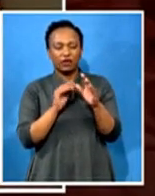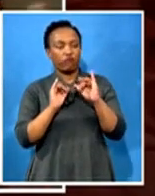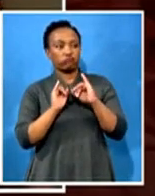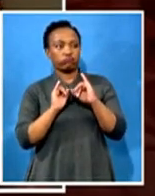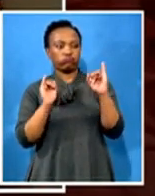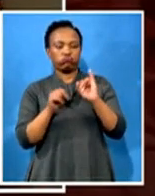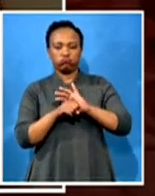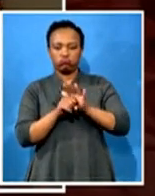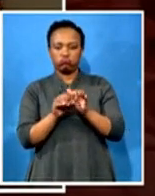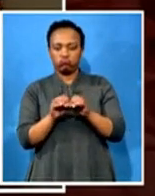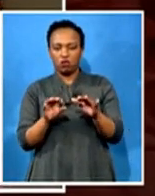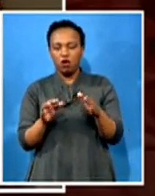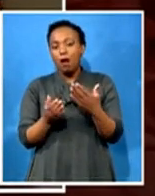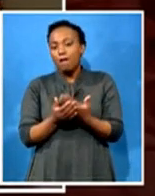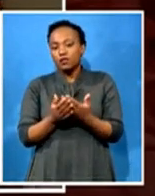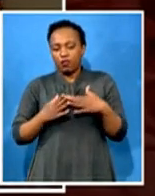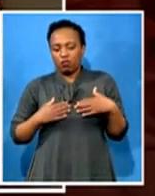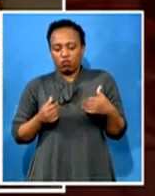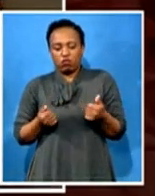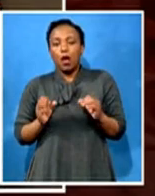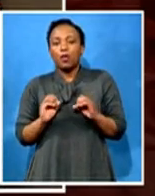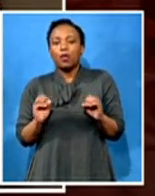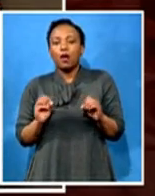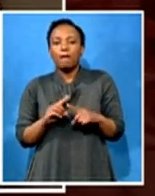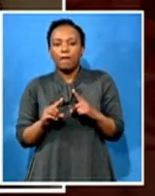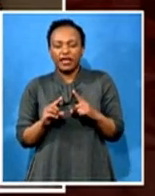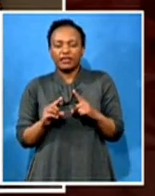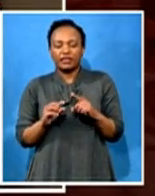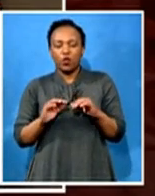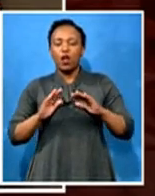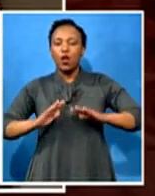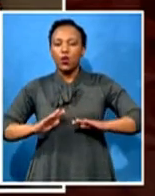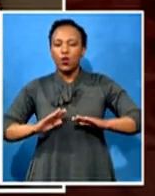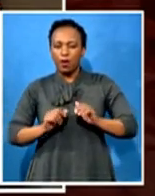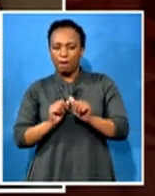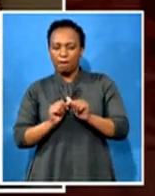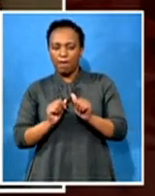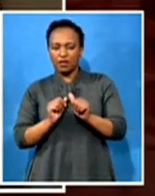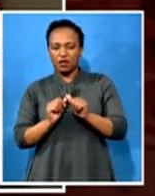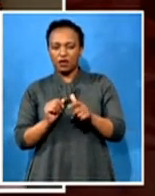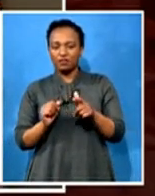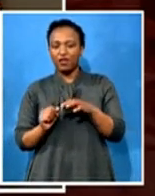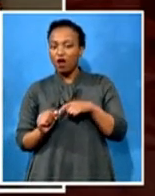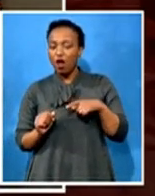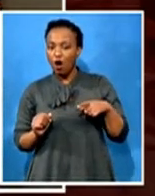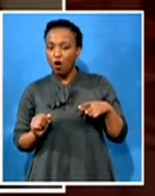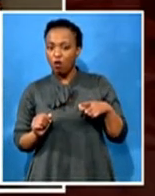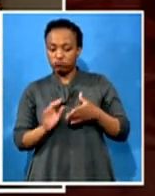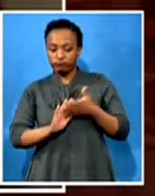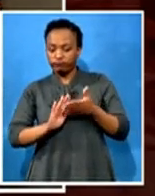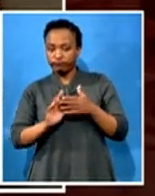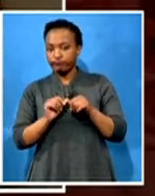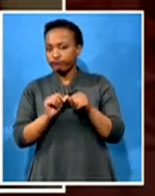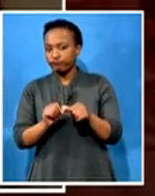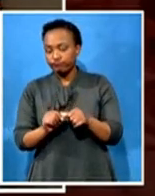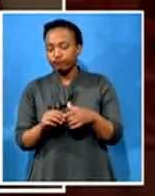but it might be important in limiting the severity. How long will it last? How long will an immunity last? Will it be just a few months, or will it